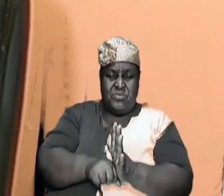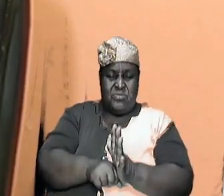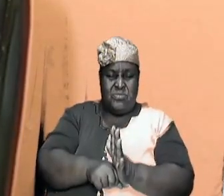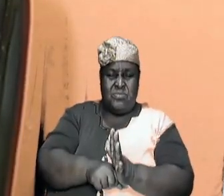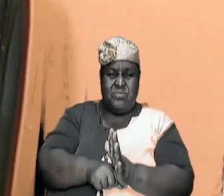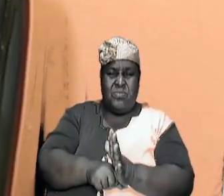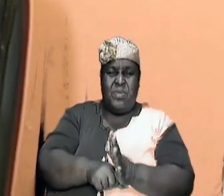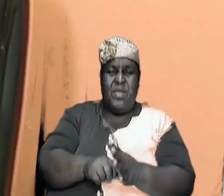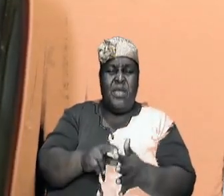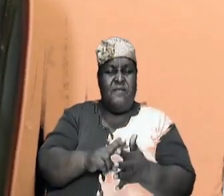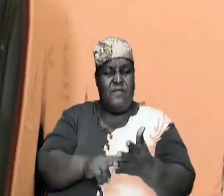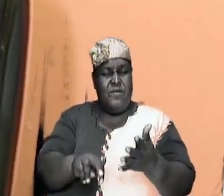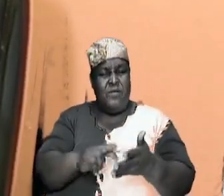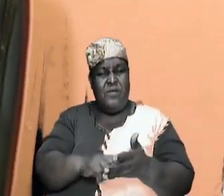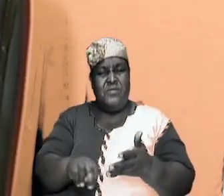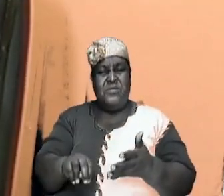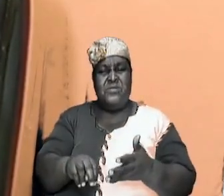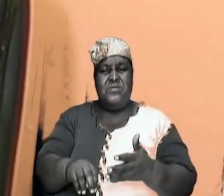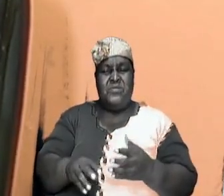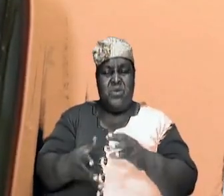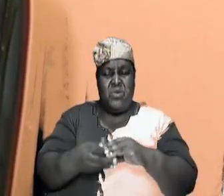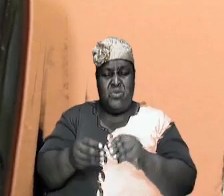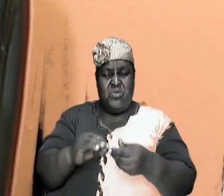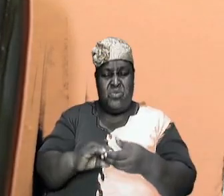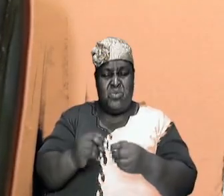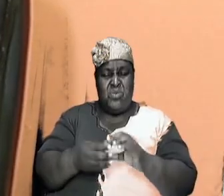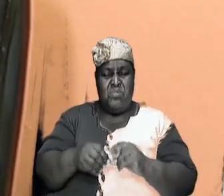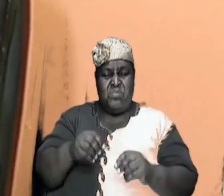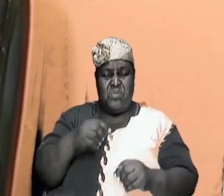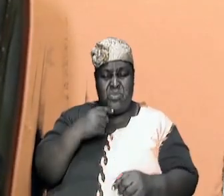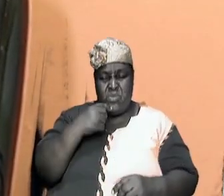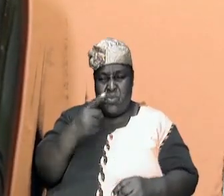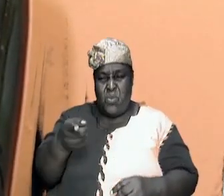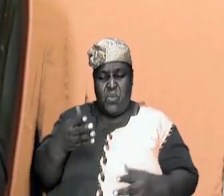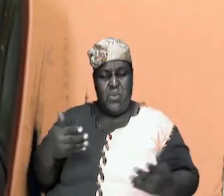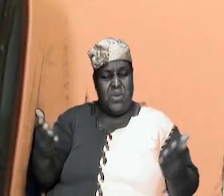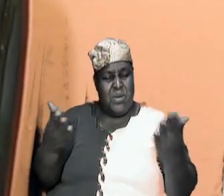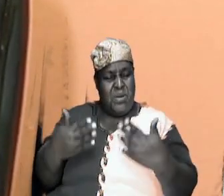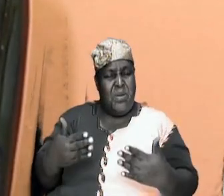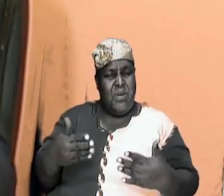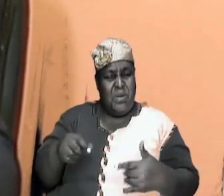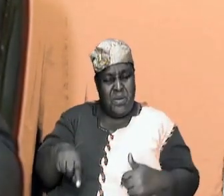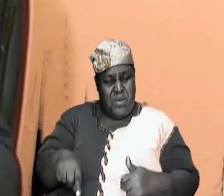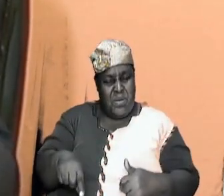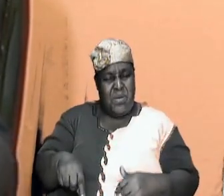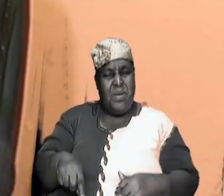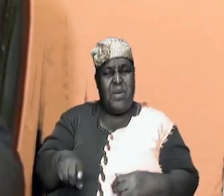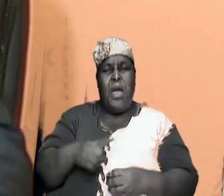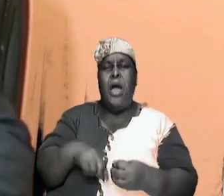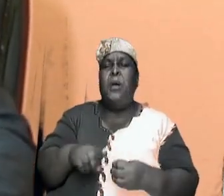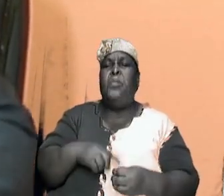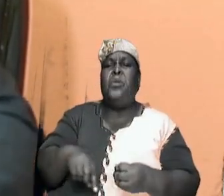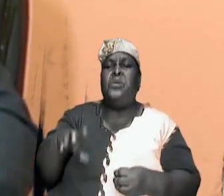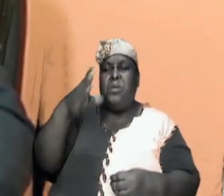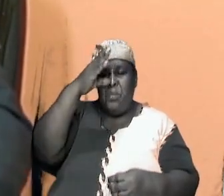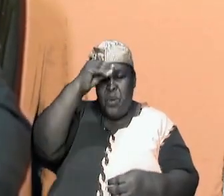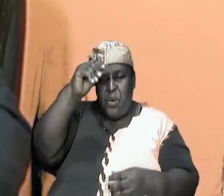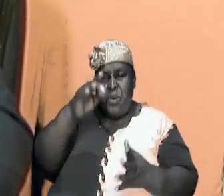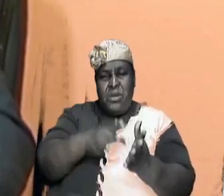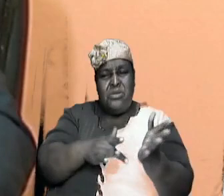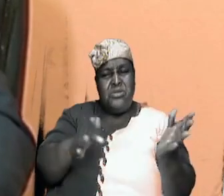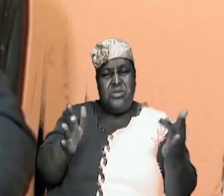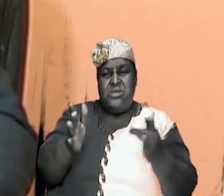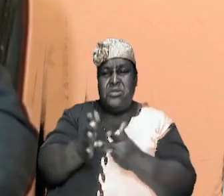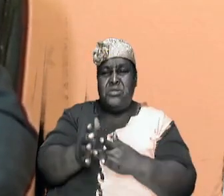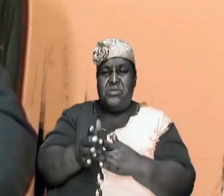little verse, this little story is being told here about the boy Jesus?